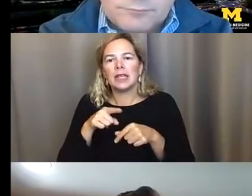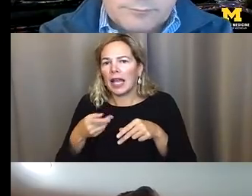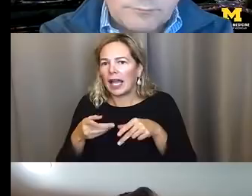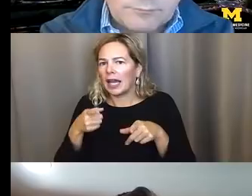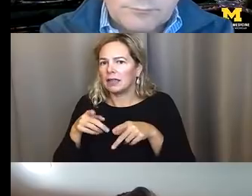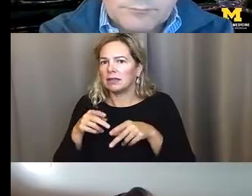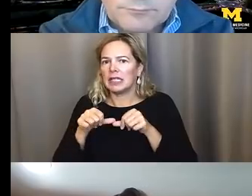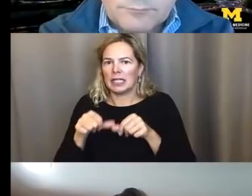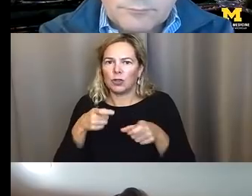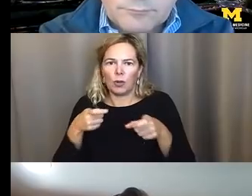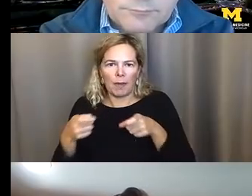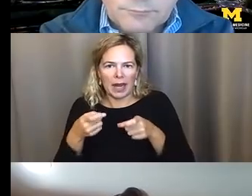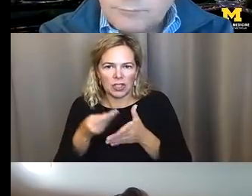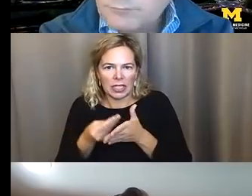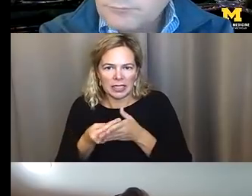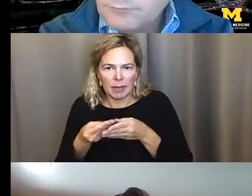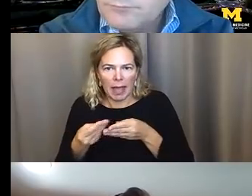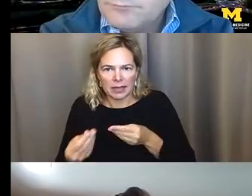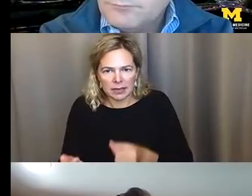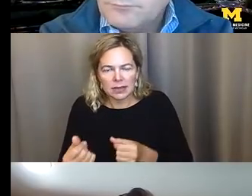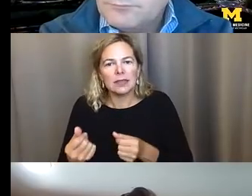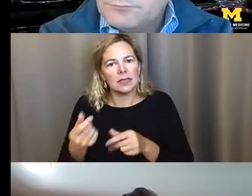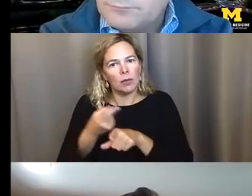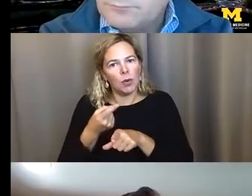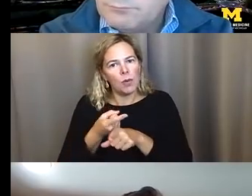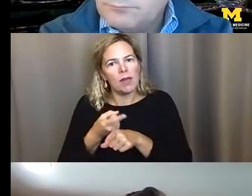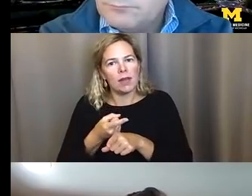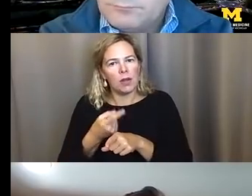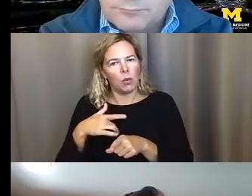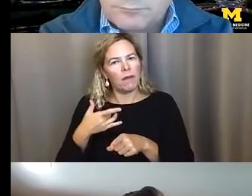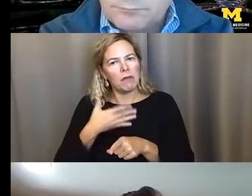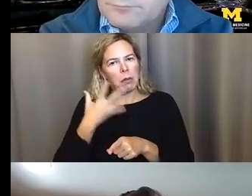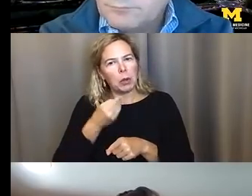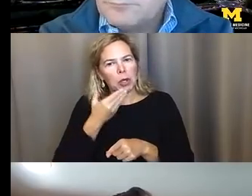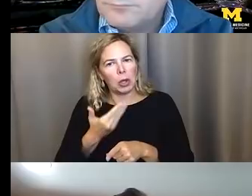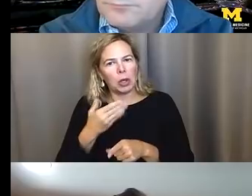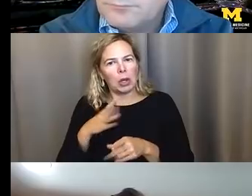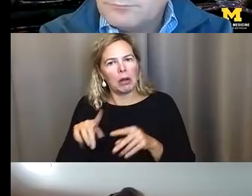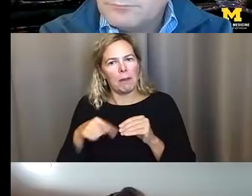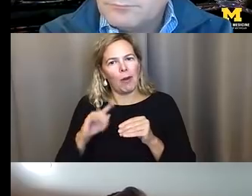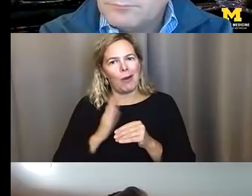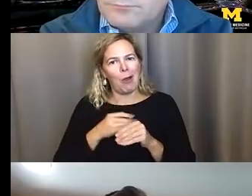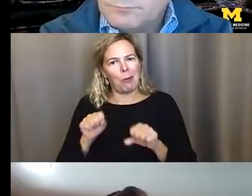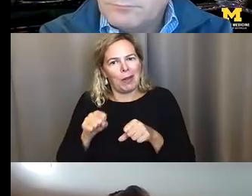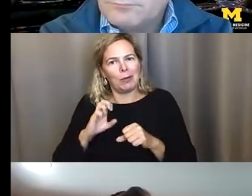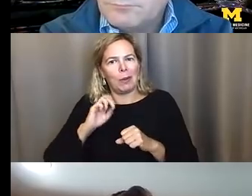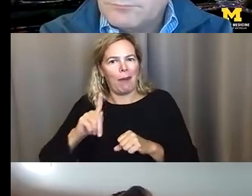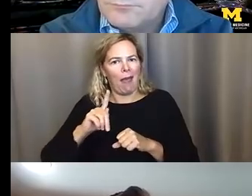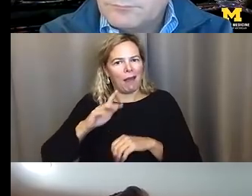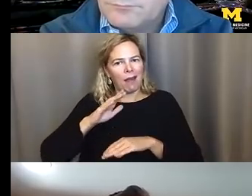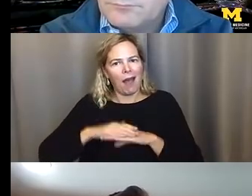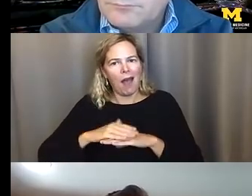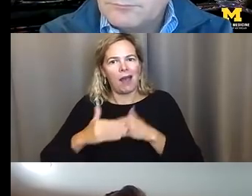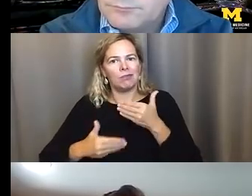appropriately, we feel pretty good about our ability to be back on track this year. So in